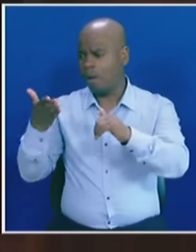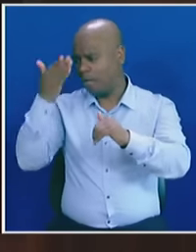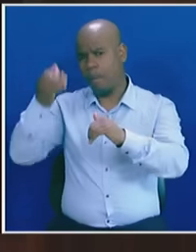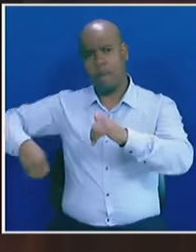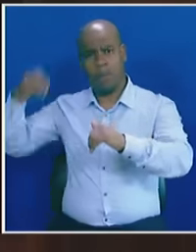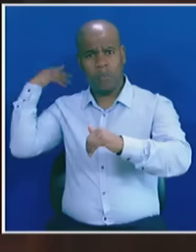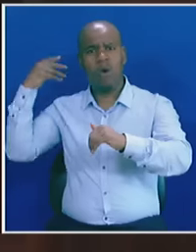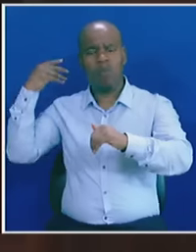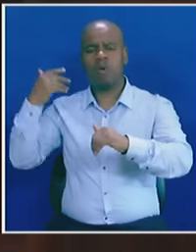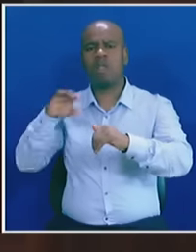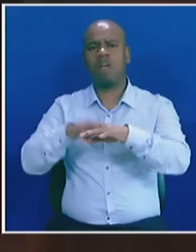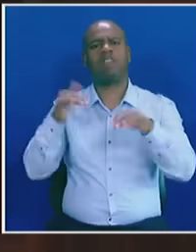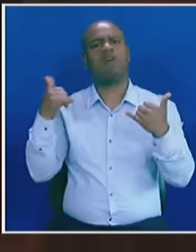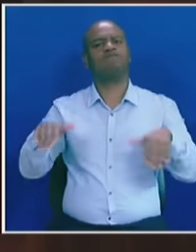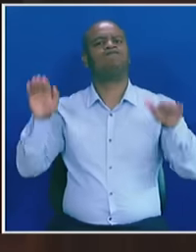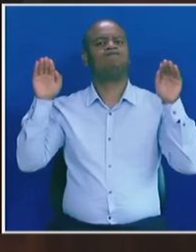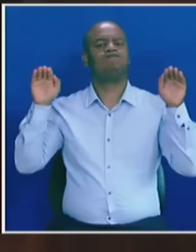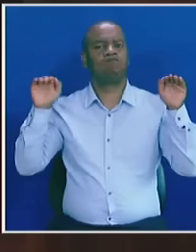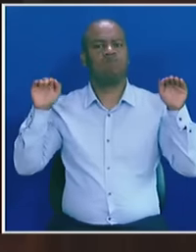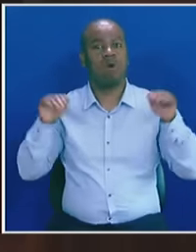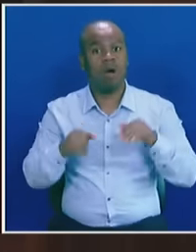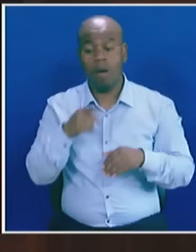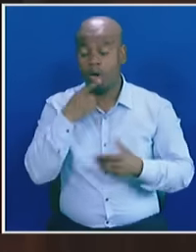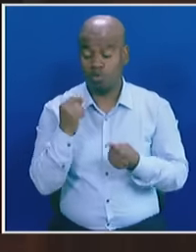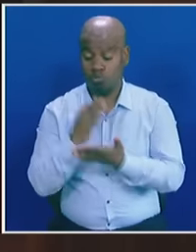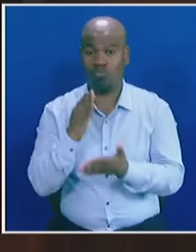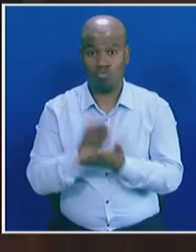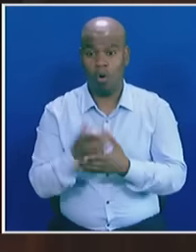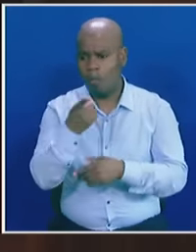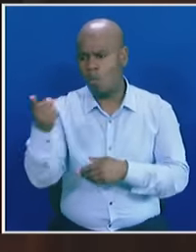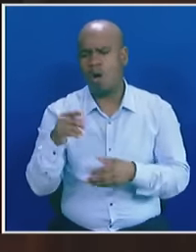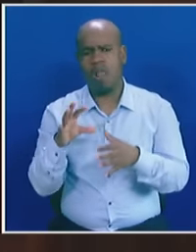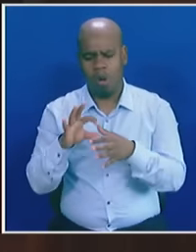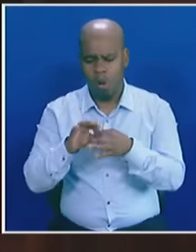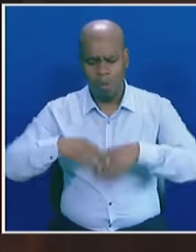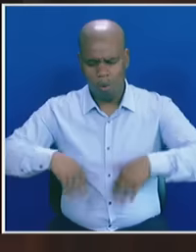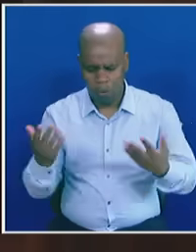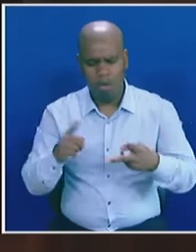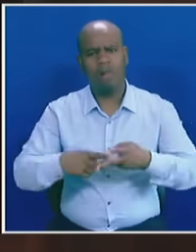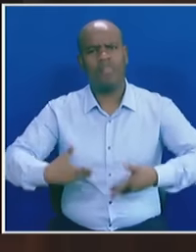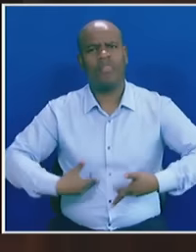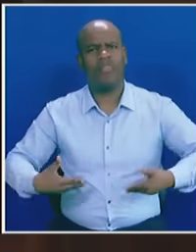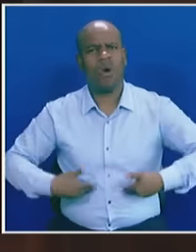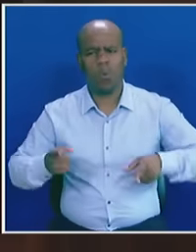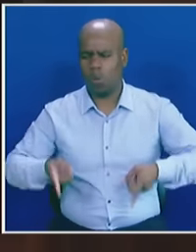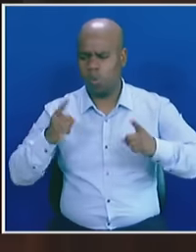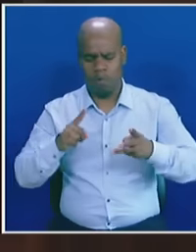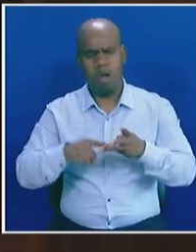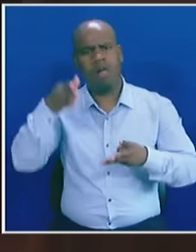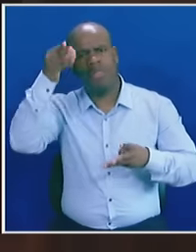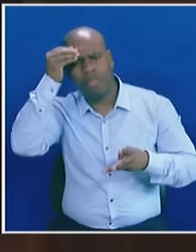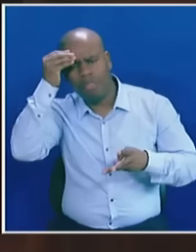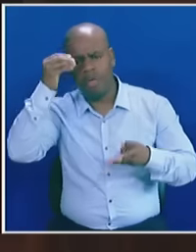of joblessness, which gives birth to homelessness, starvation, illiteracy,